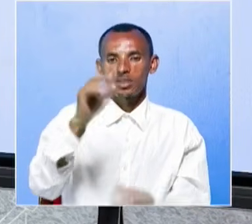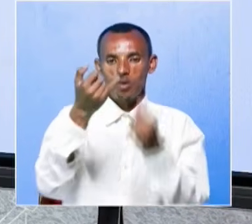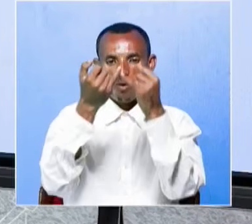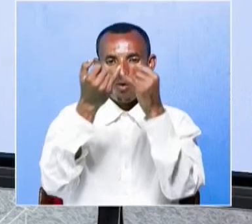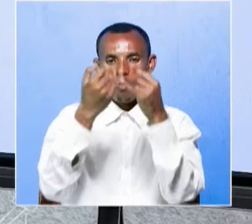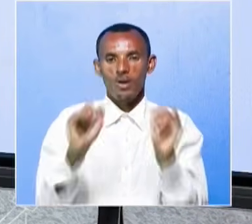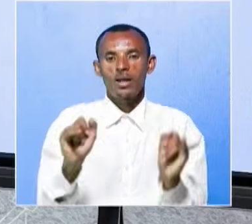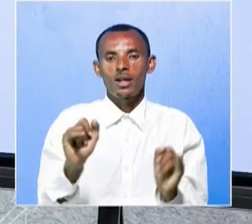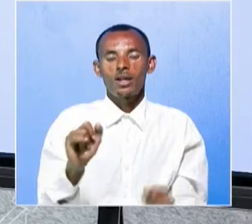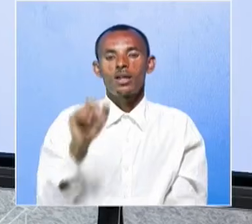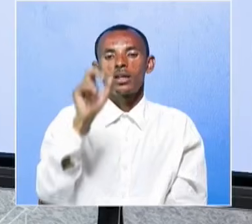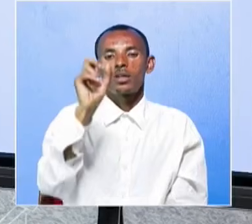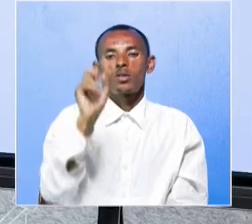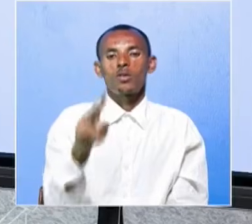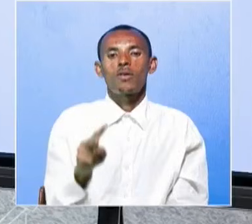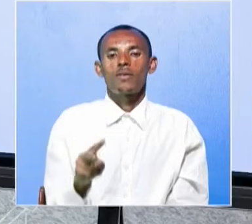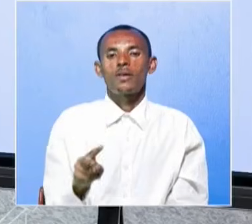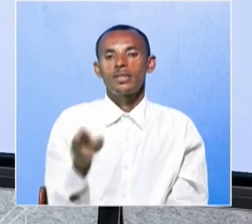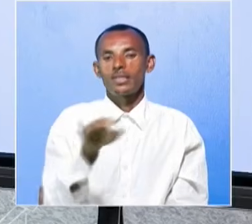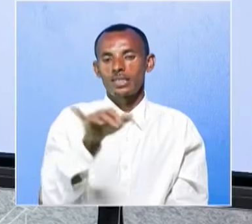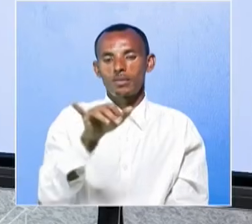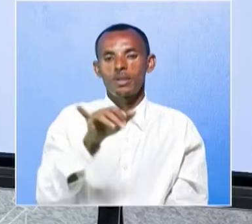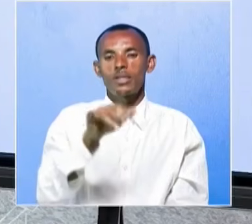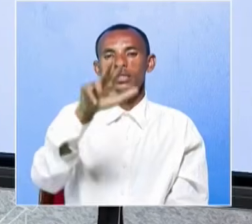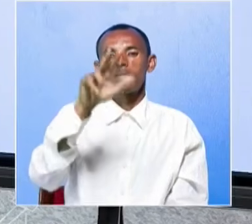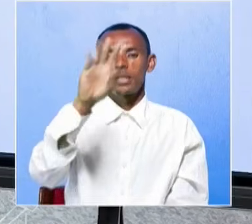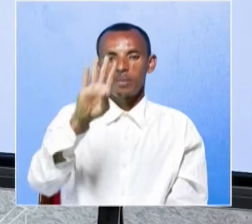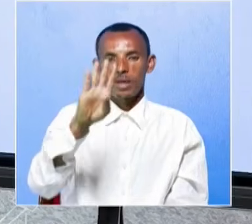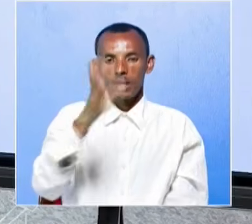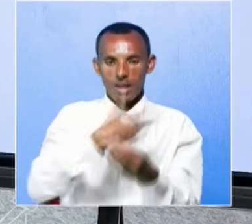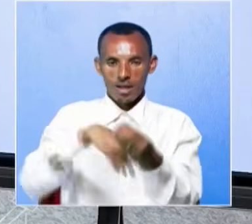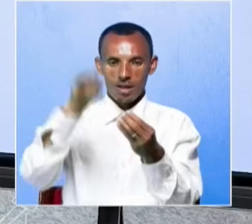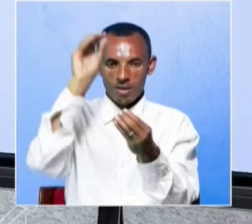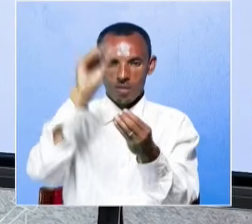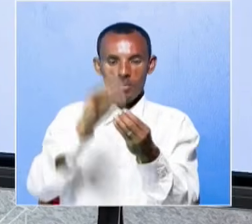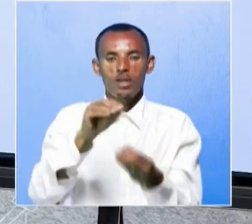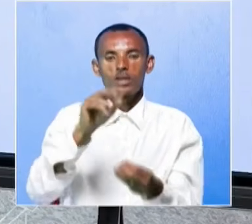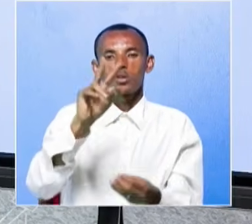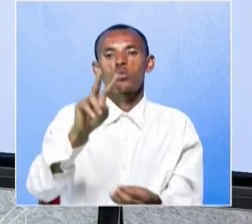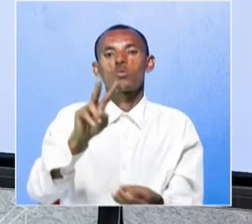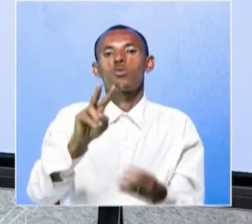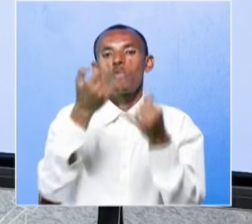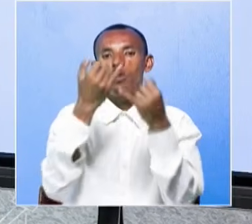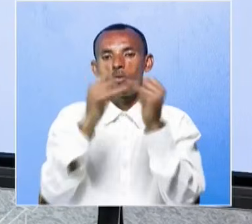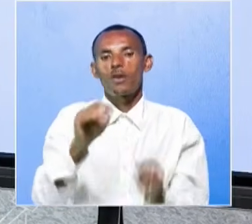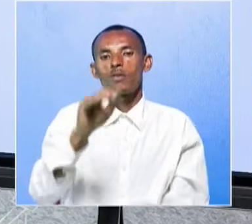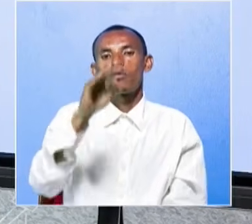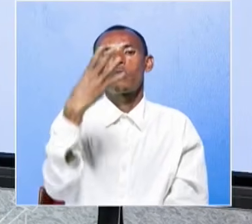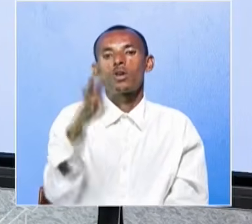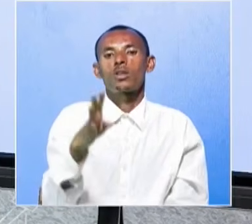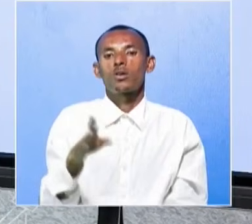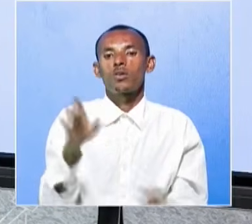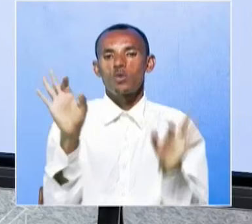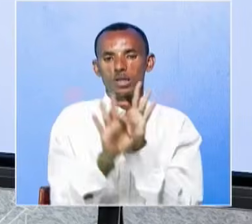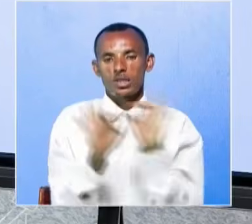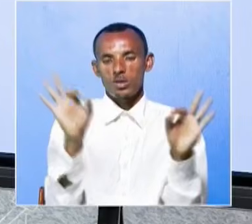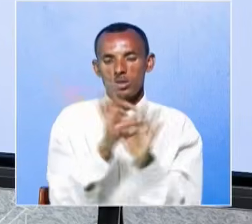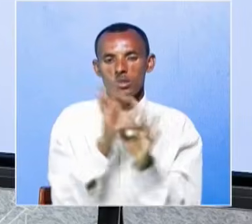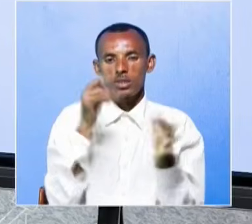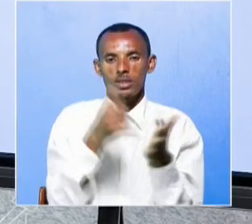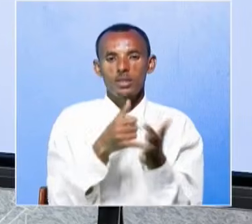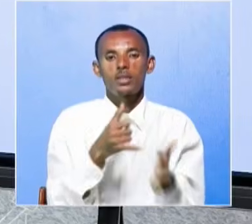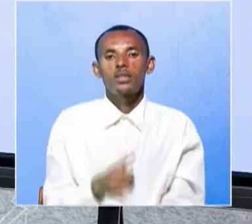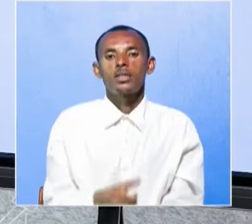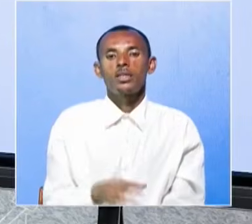12 is the same as 3B plus 2 over 14 means you can crisscross it,